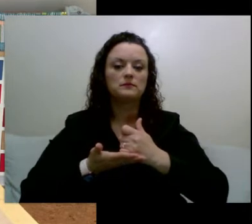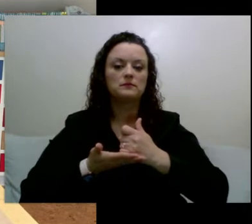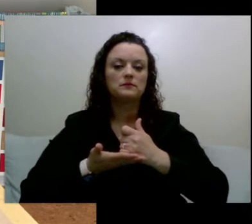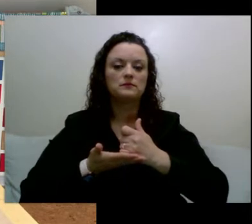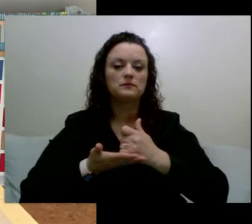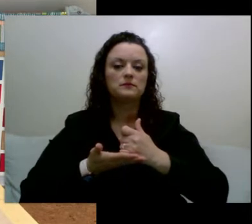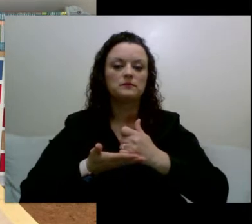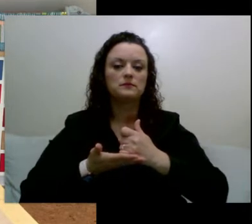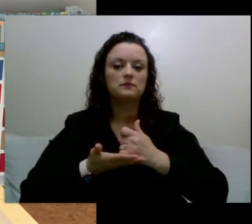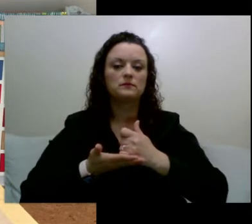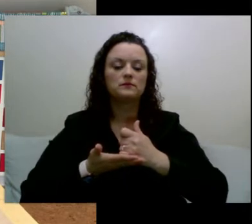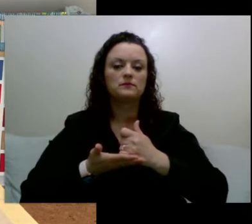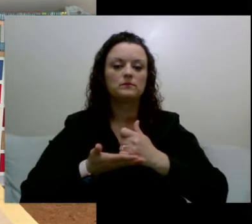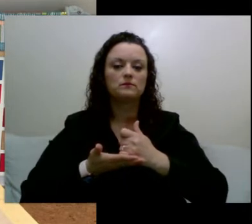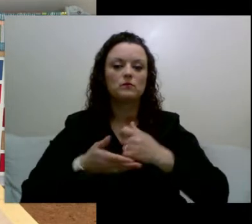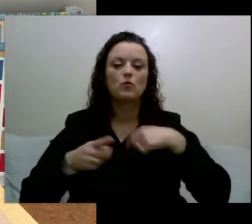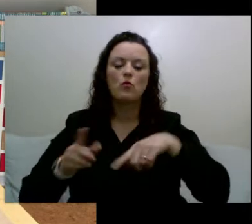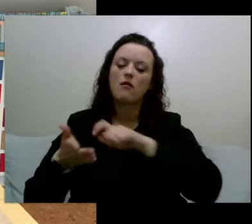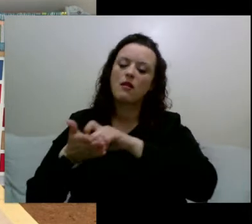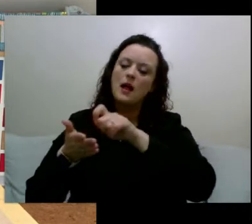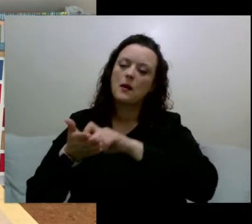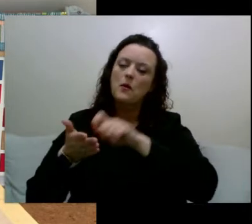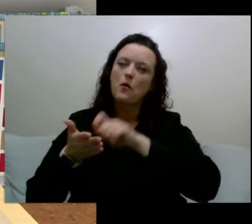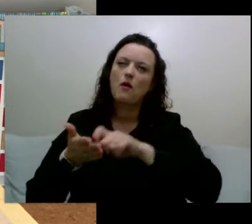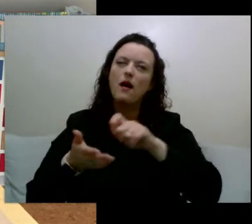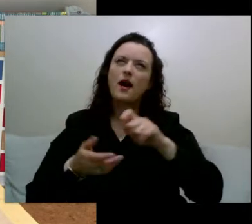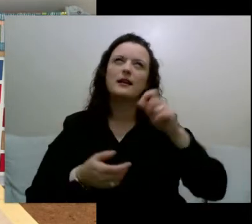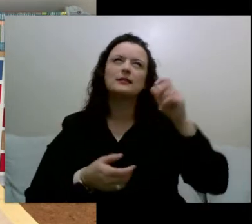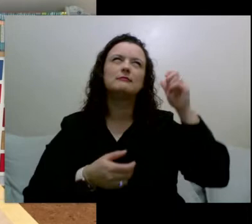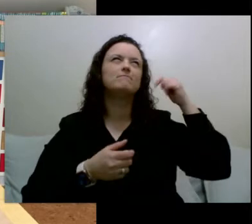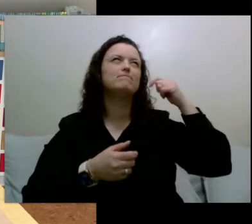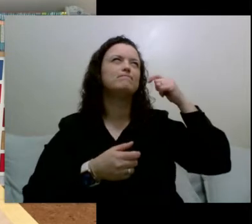to think of characters talking and to create